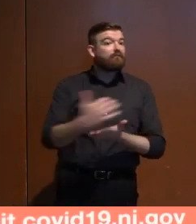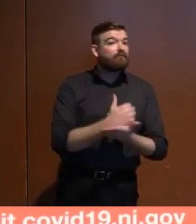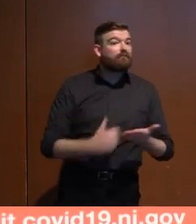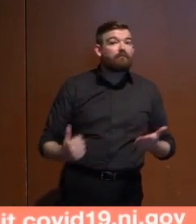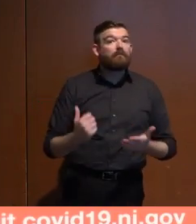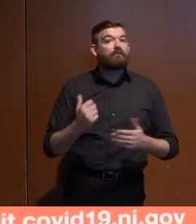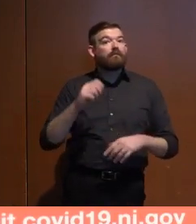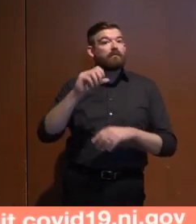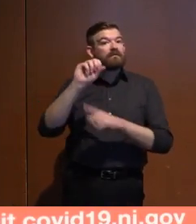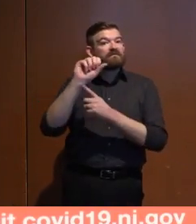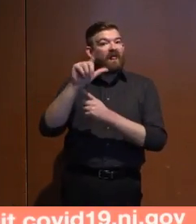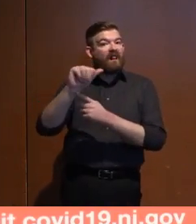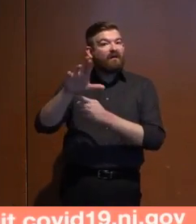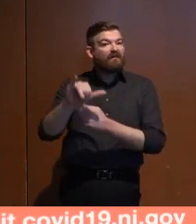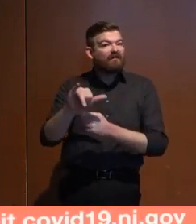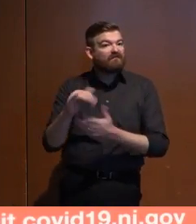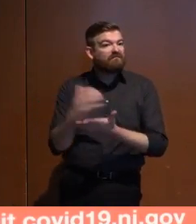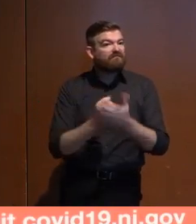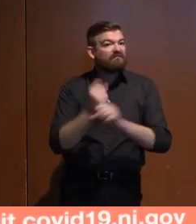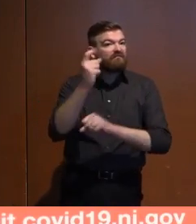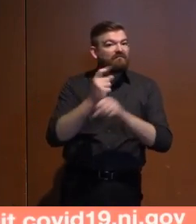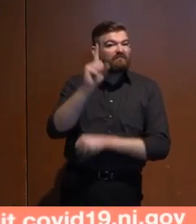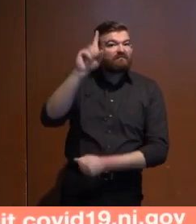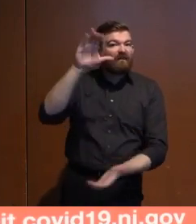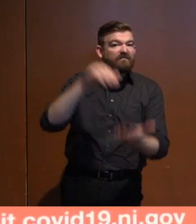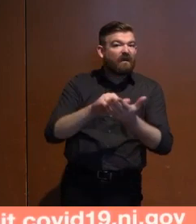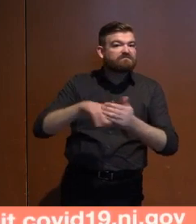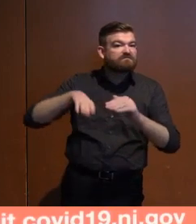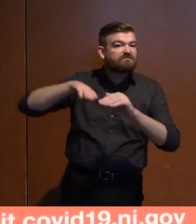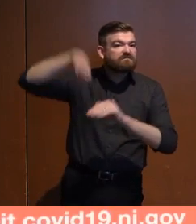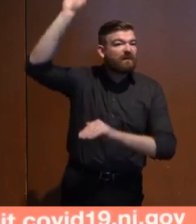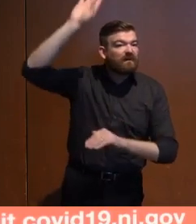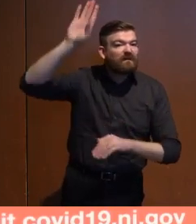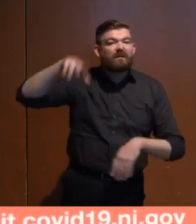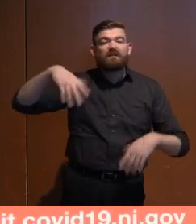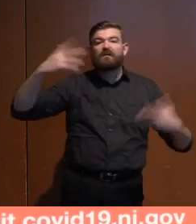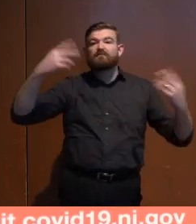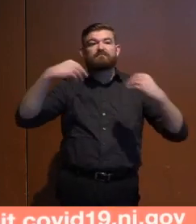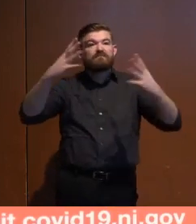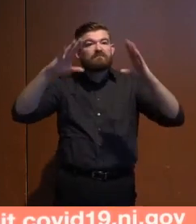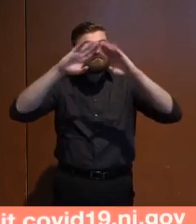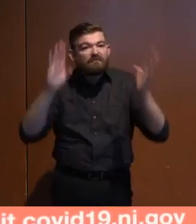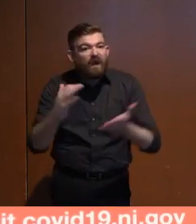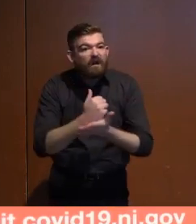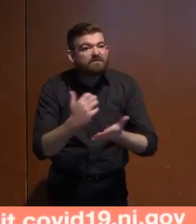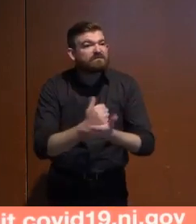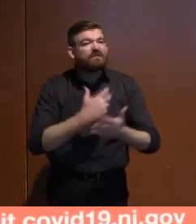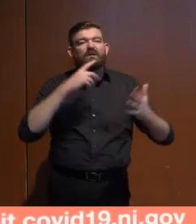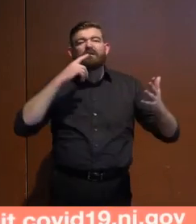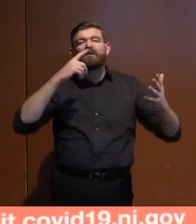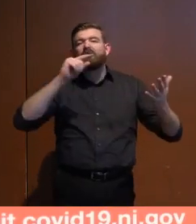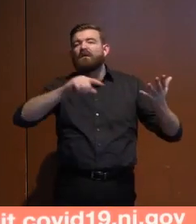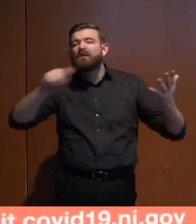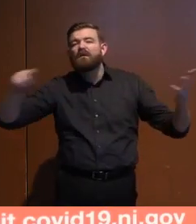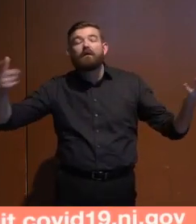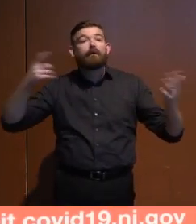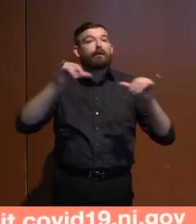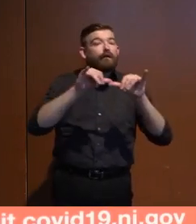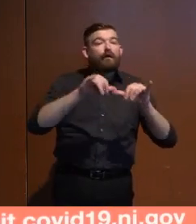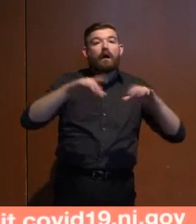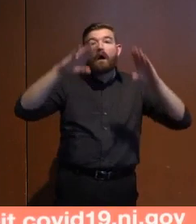jobs range from warehouse workers and delivery drivers to civil engineers and registered nurses. And we stood it up really fast, again in